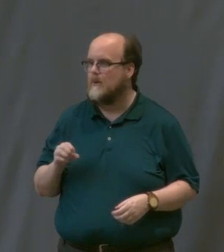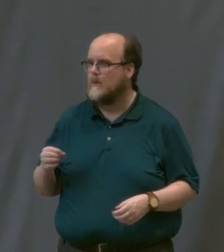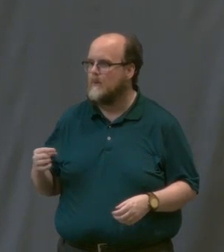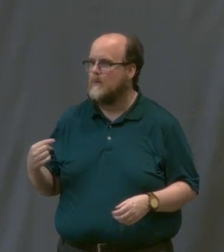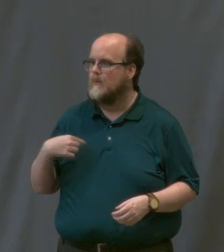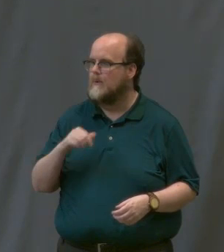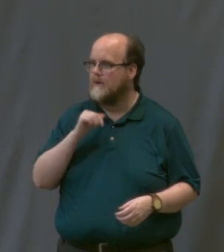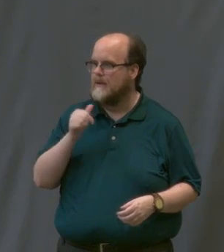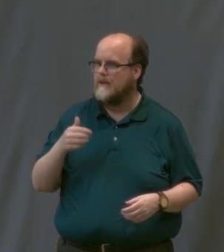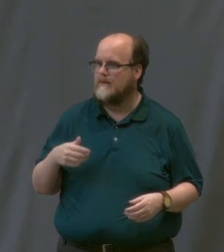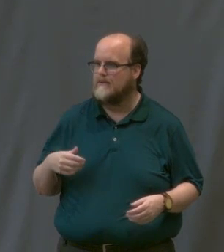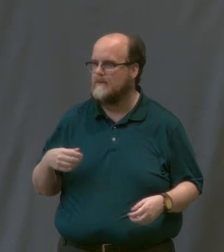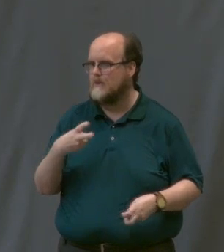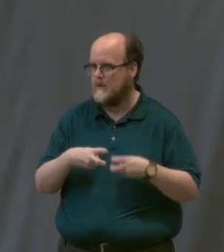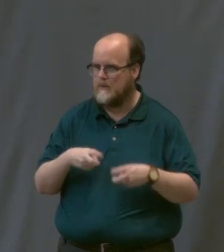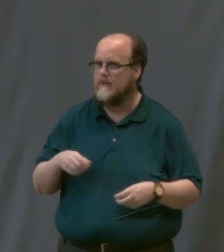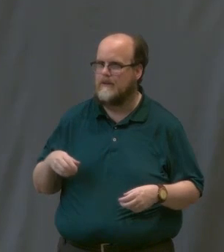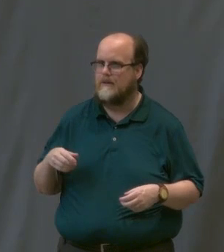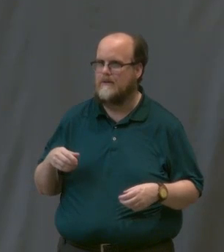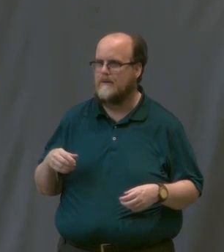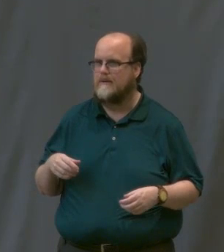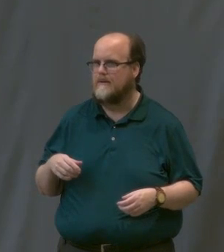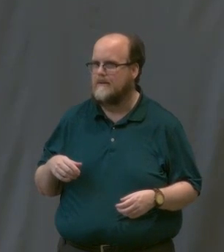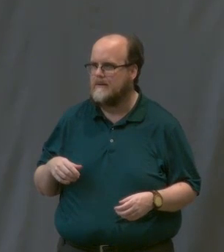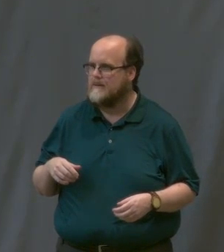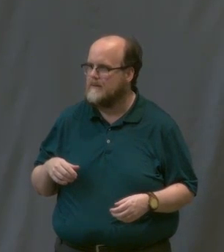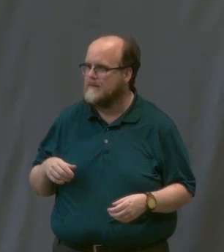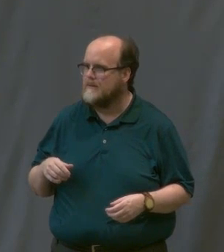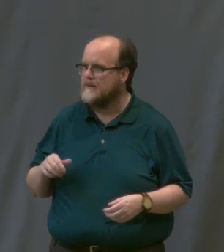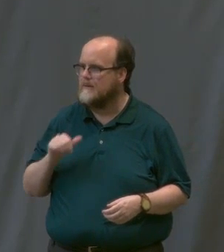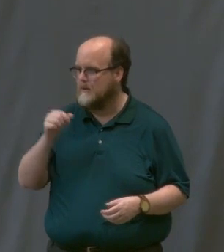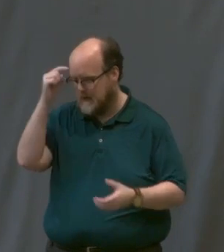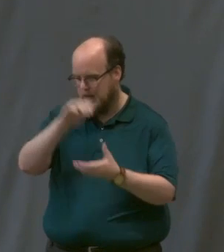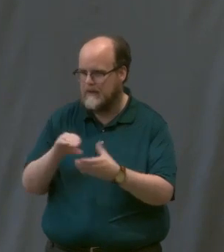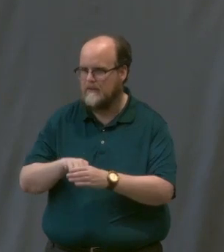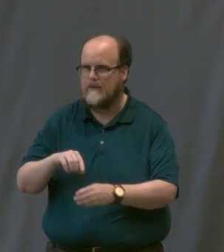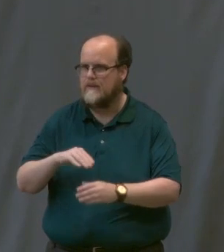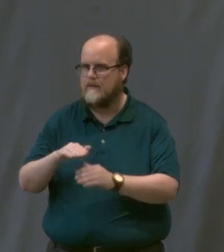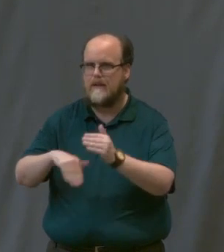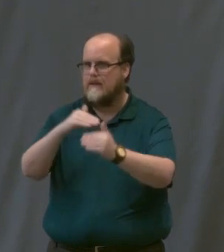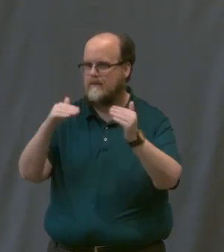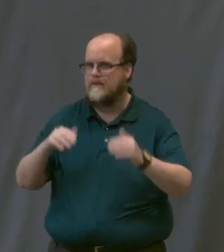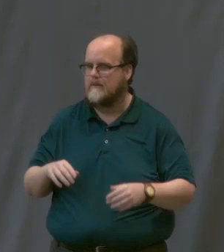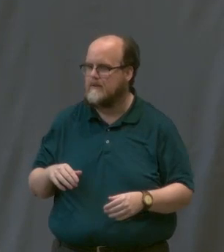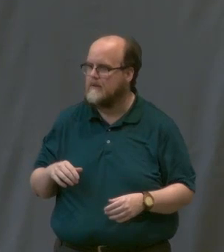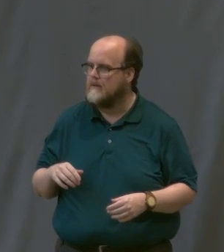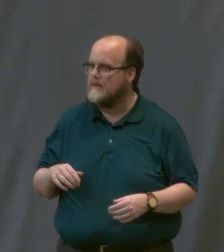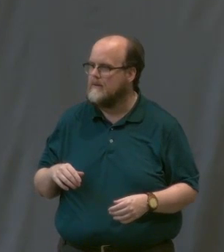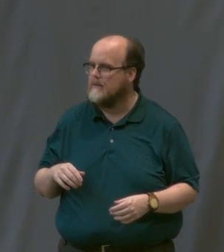to be troubled about it. They just mean error. They don't believe in eternity. Yeah.